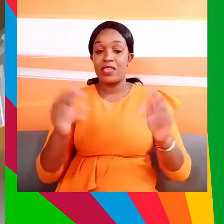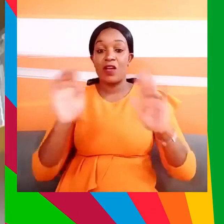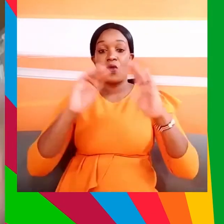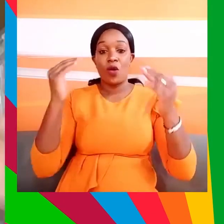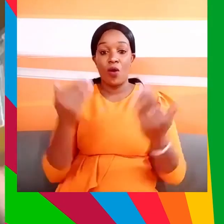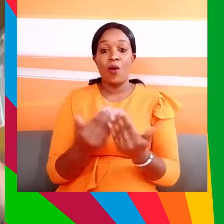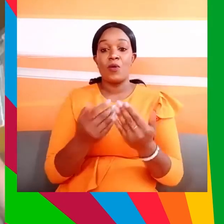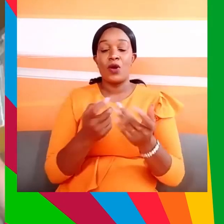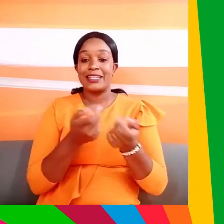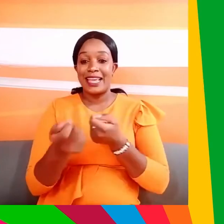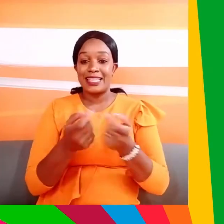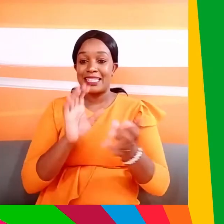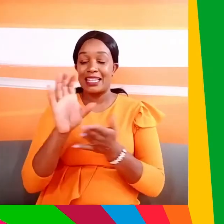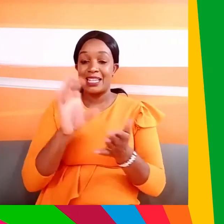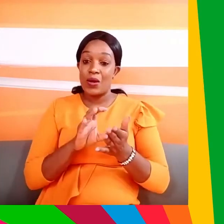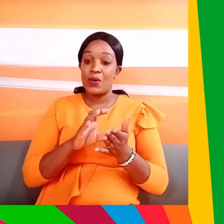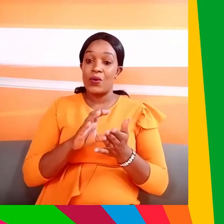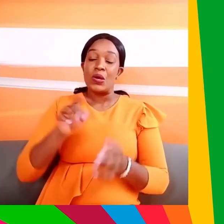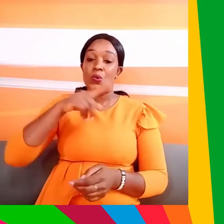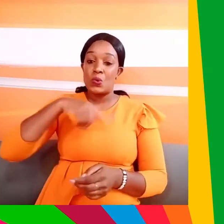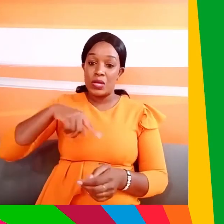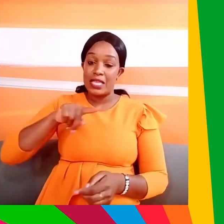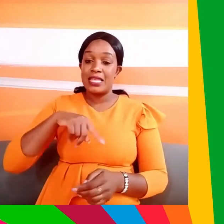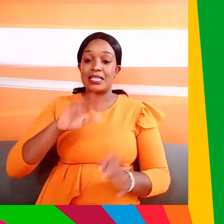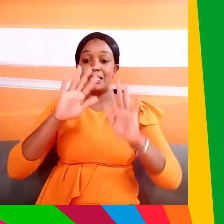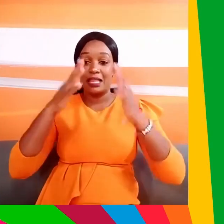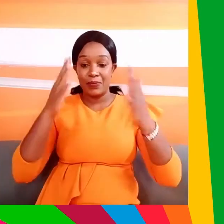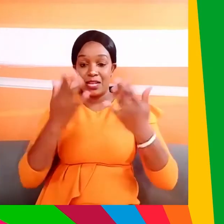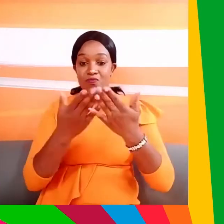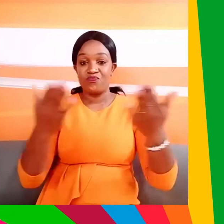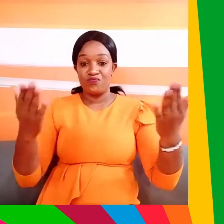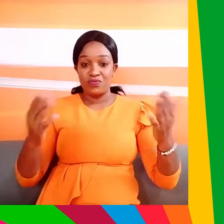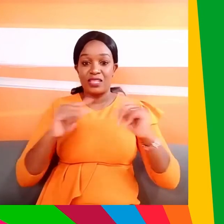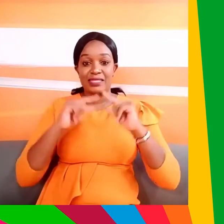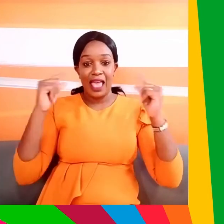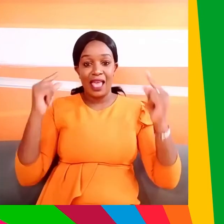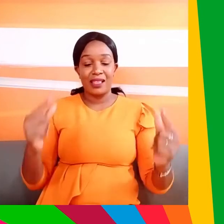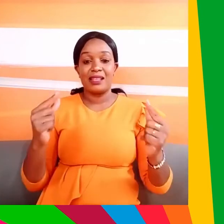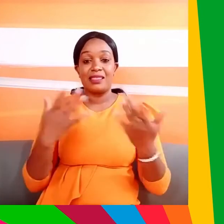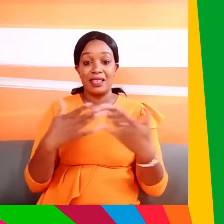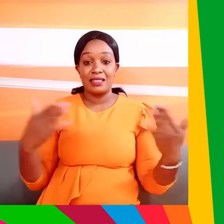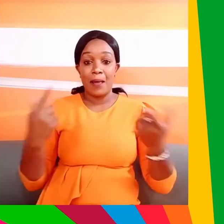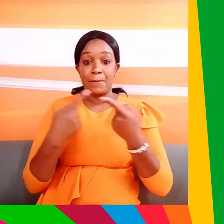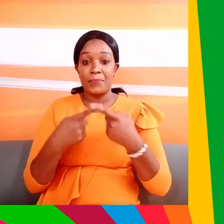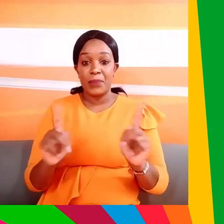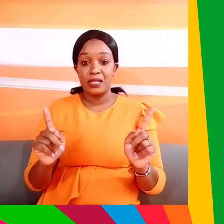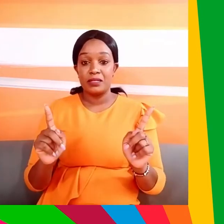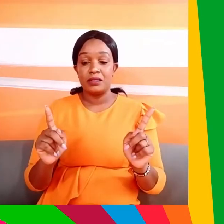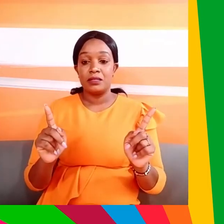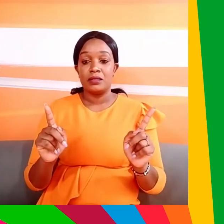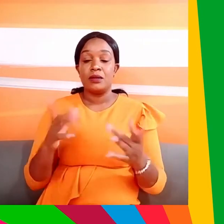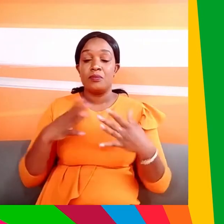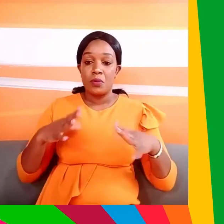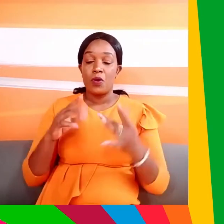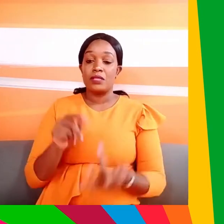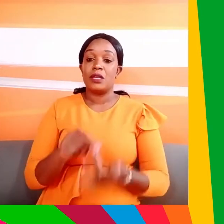we celebrate tech giants and tech entrepreneurs, but people, especially women who predominantly provide these